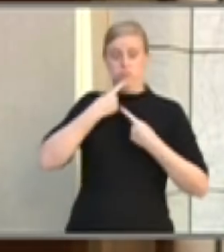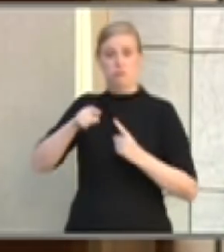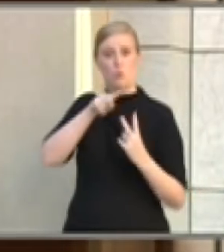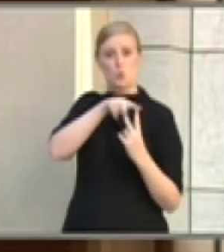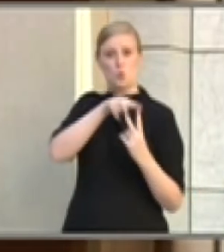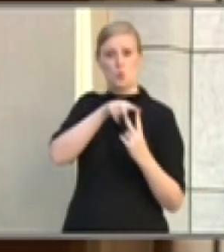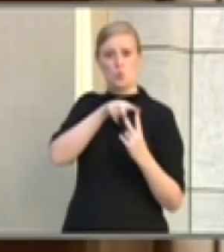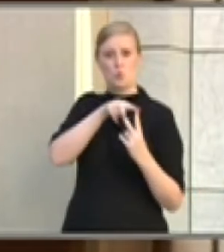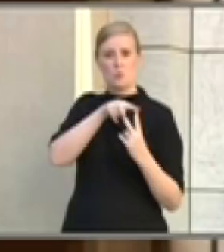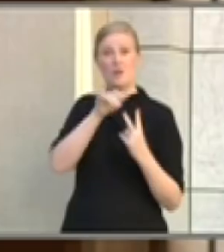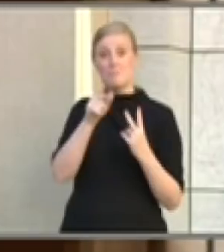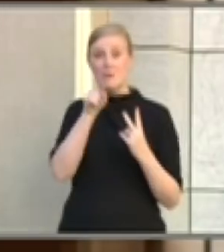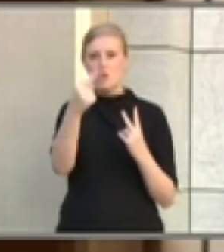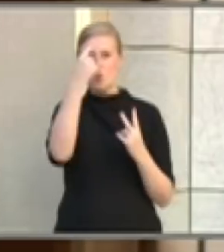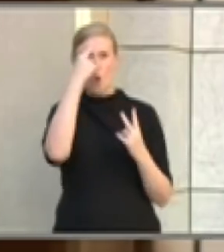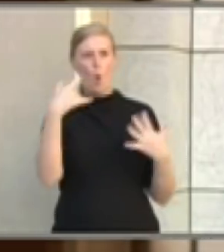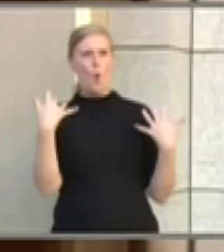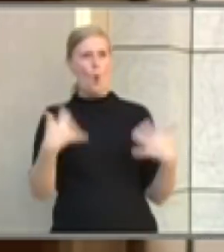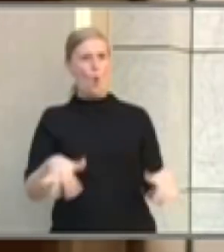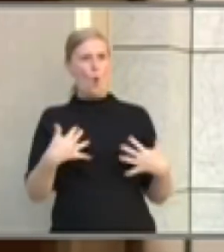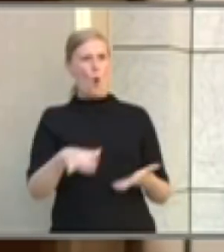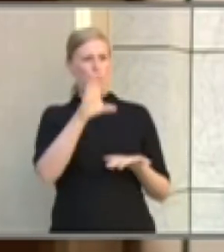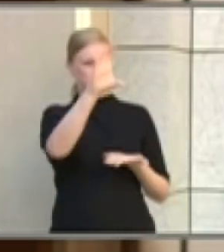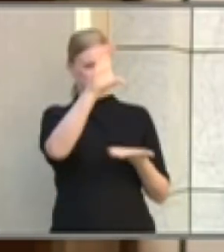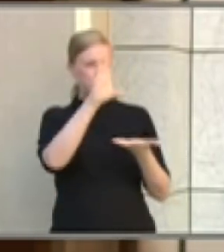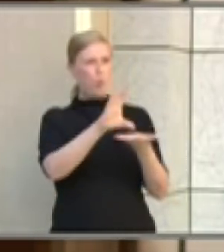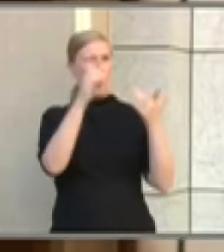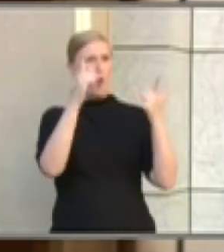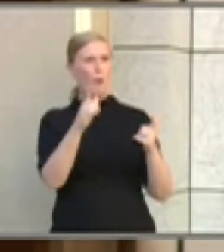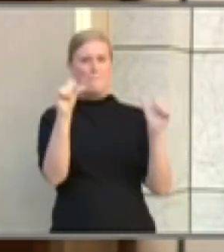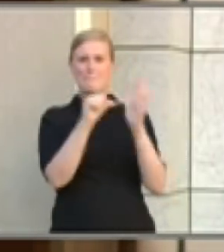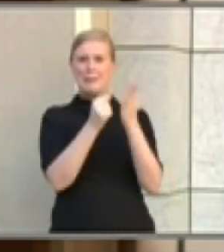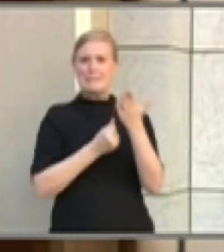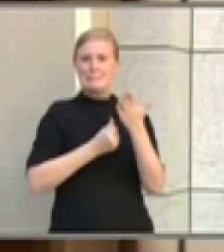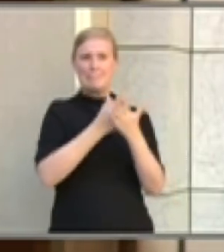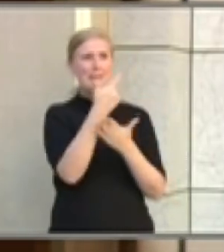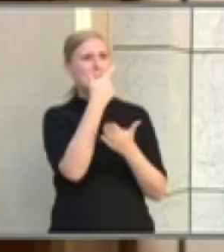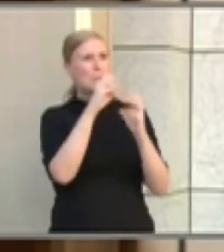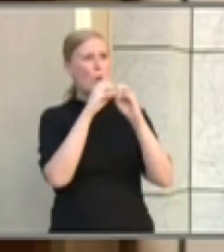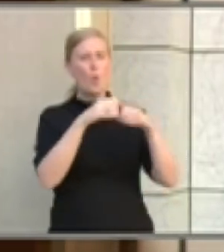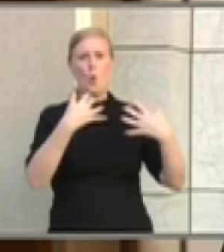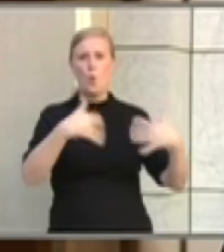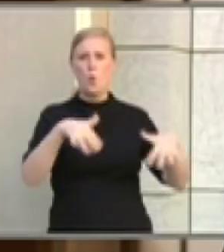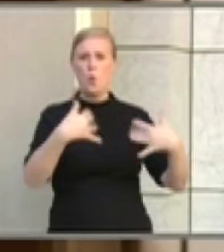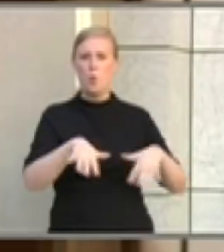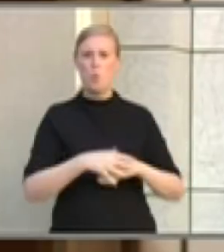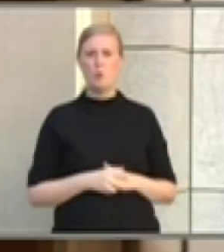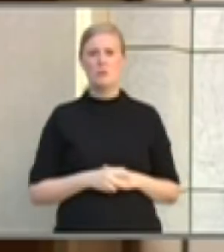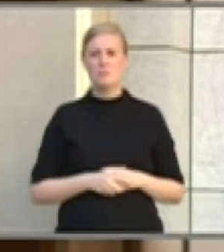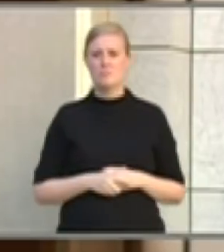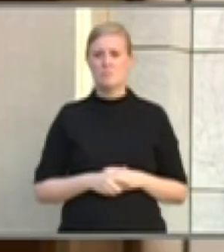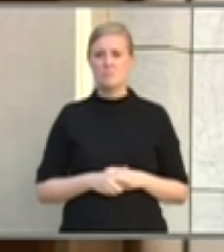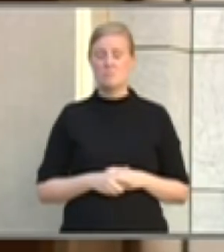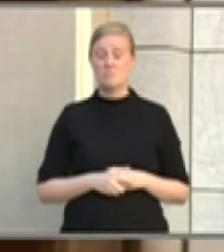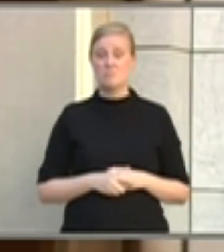and it certainly seemed so at the time. This has been subsequently supported by some $15 billion in